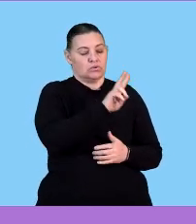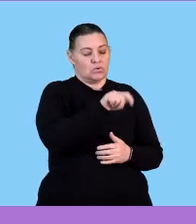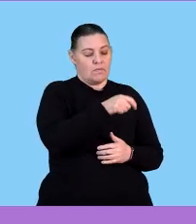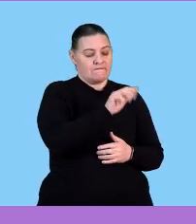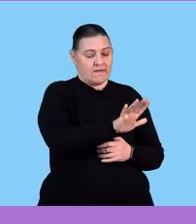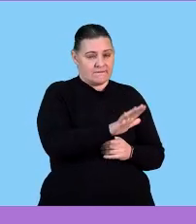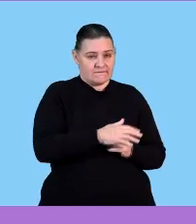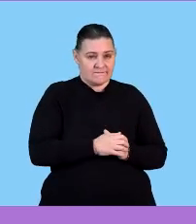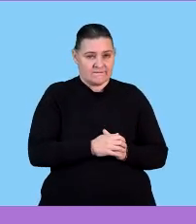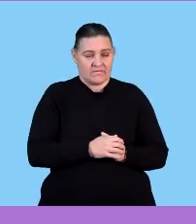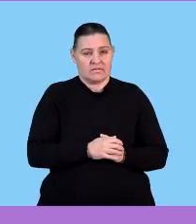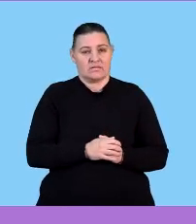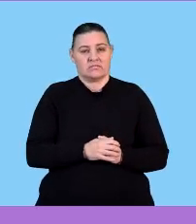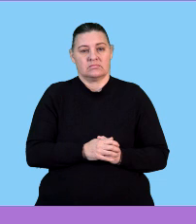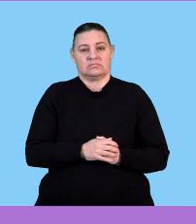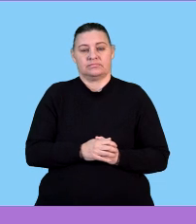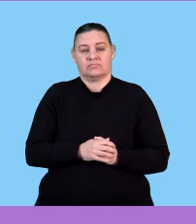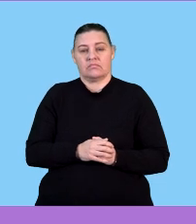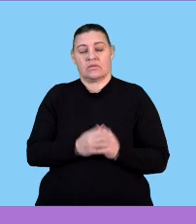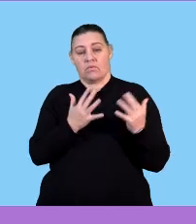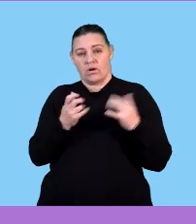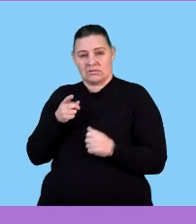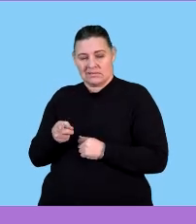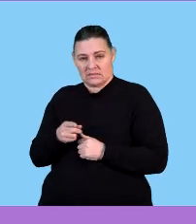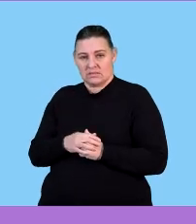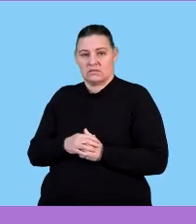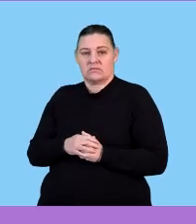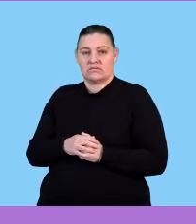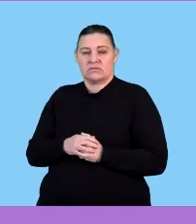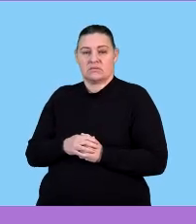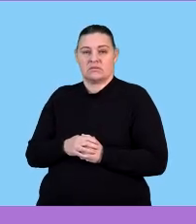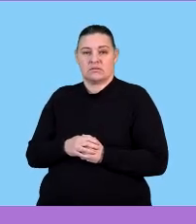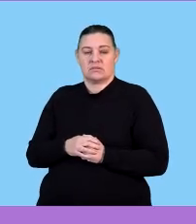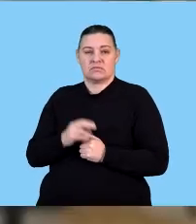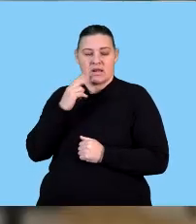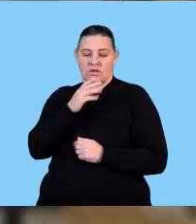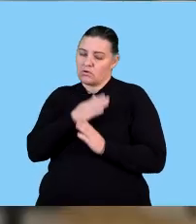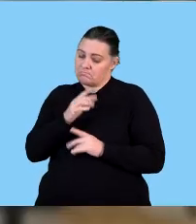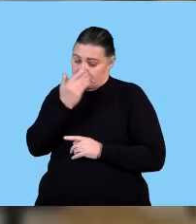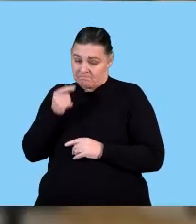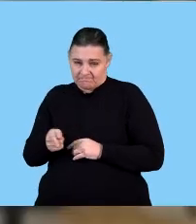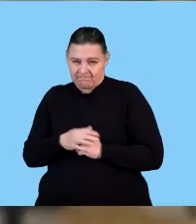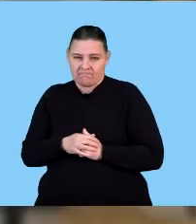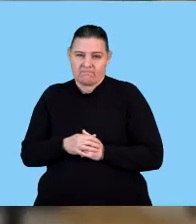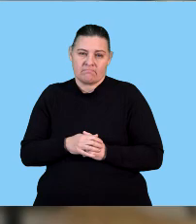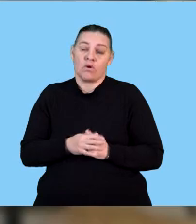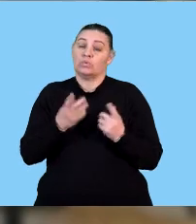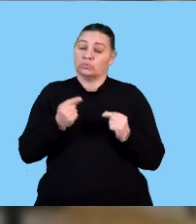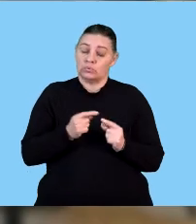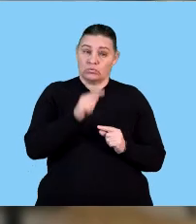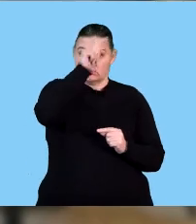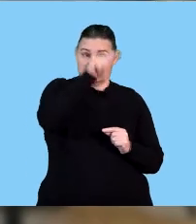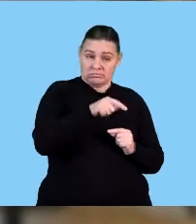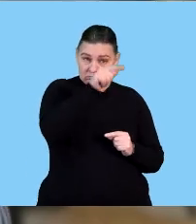which is 2.5. All right, and we've got to work out that side. Nice work. Let's think about it. In that situation, what do we